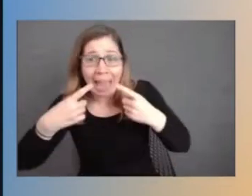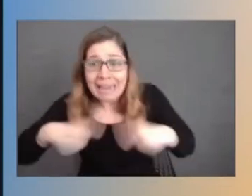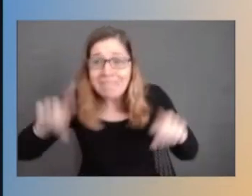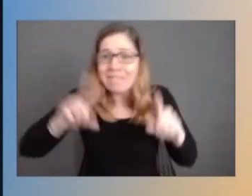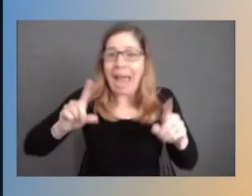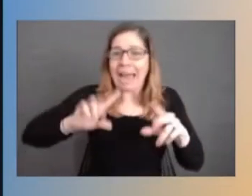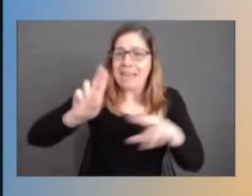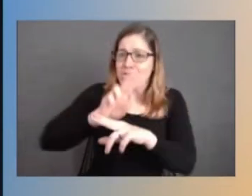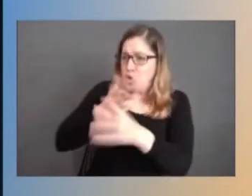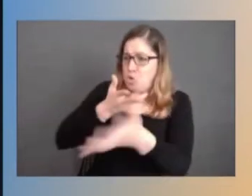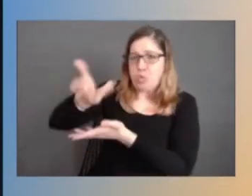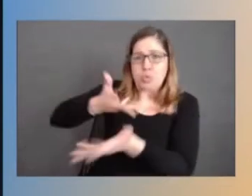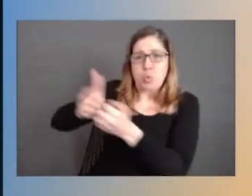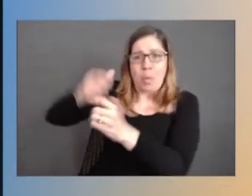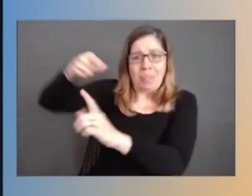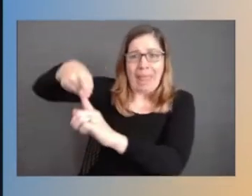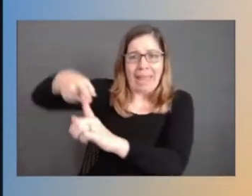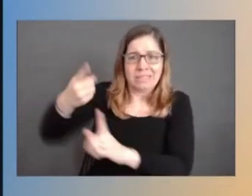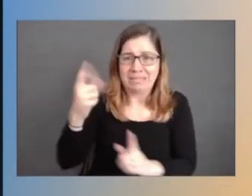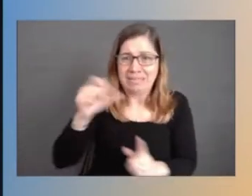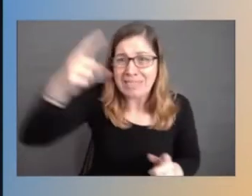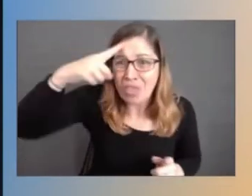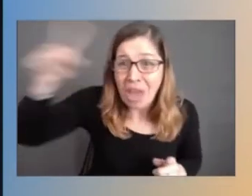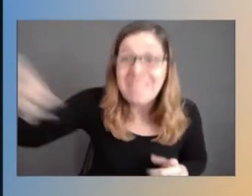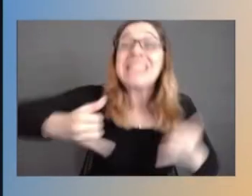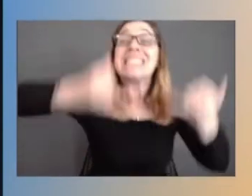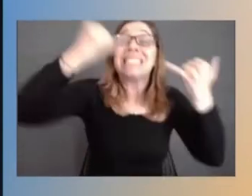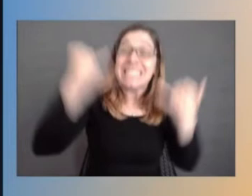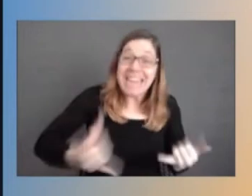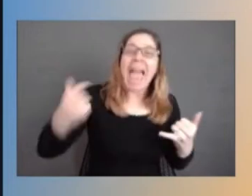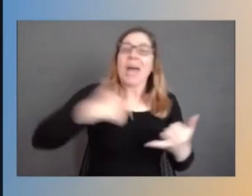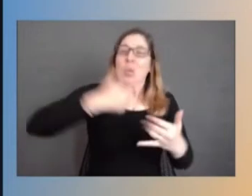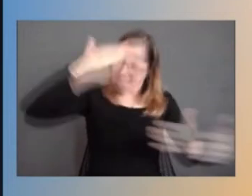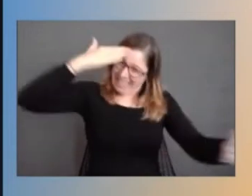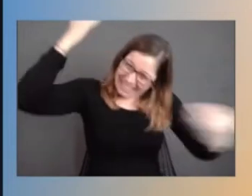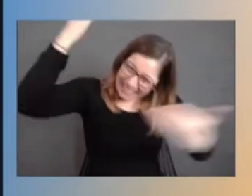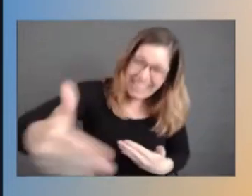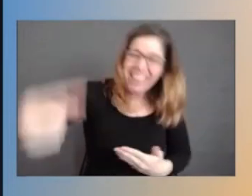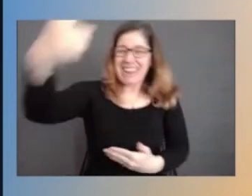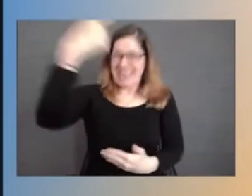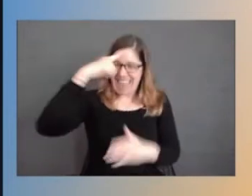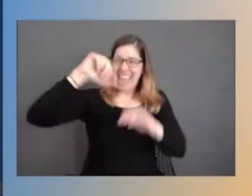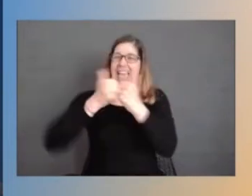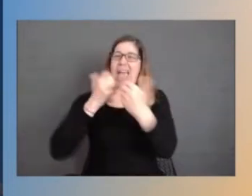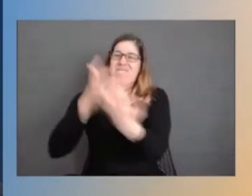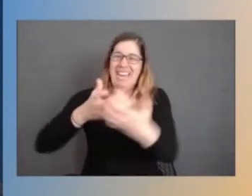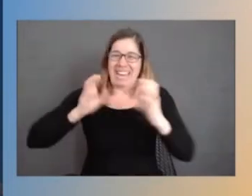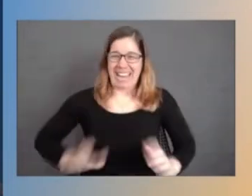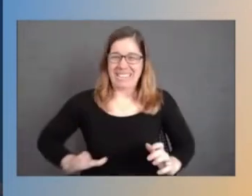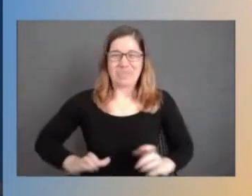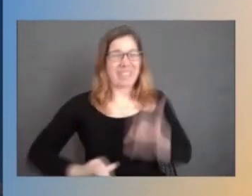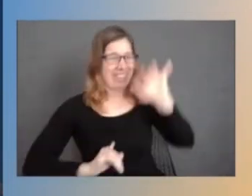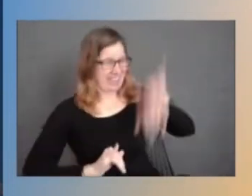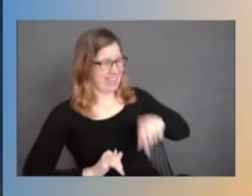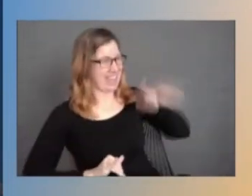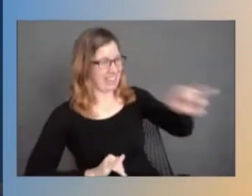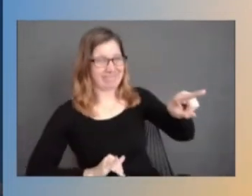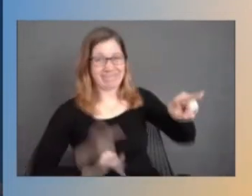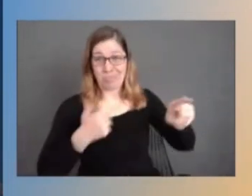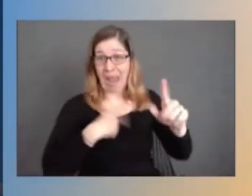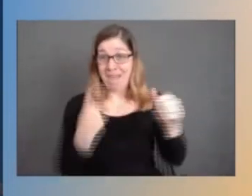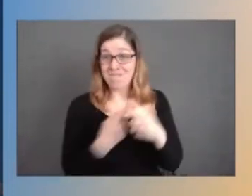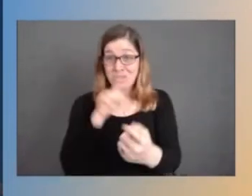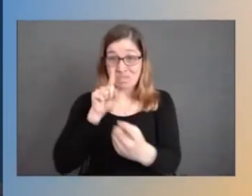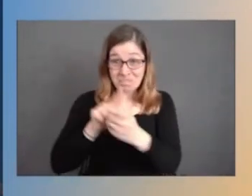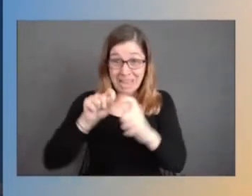user-friendly. It sounds like we've gotten a little bit past that mode of design. Yeah, no. When I first met the team at